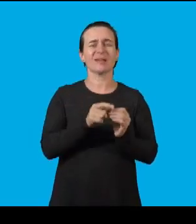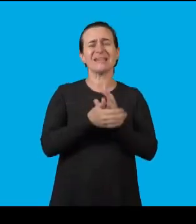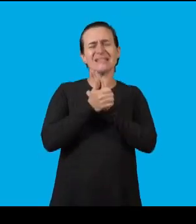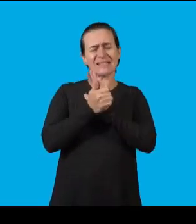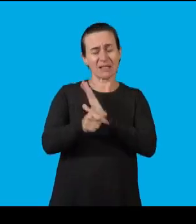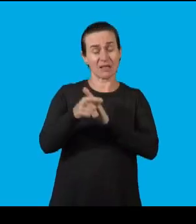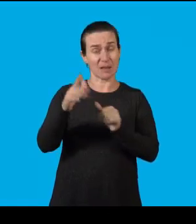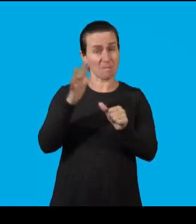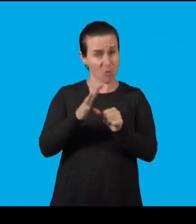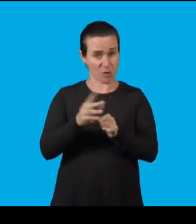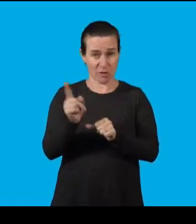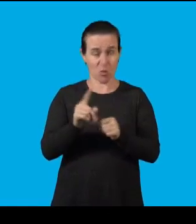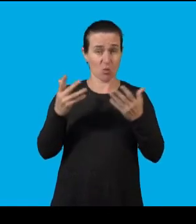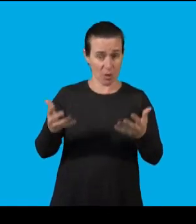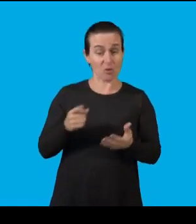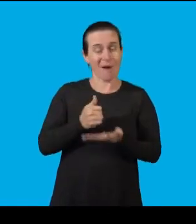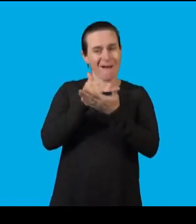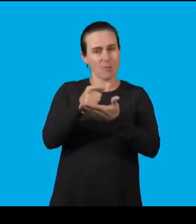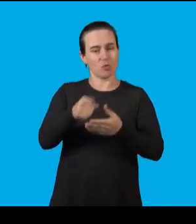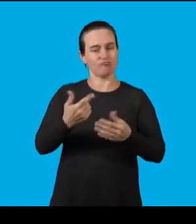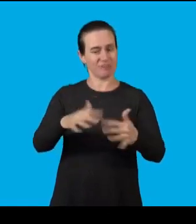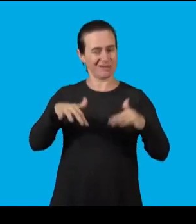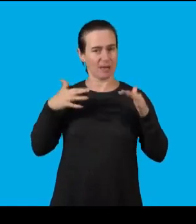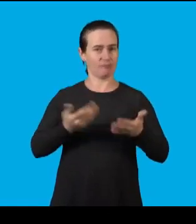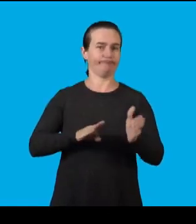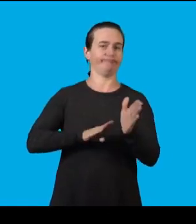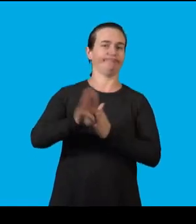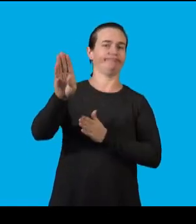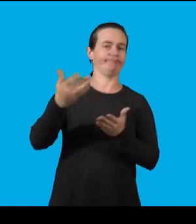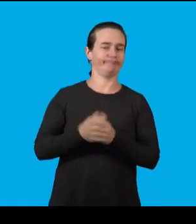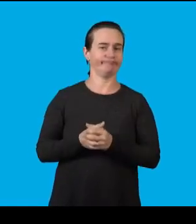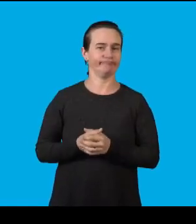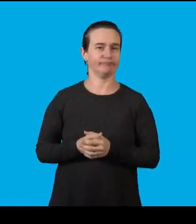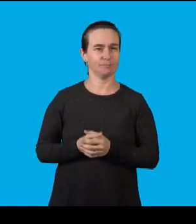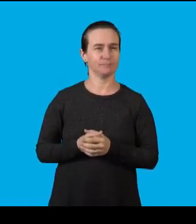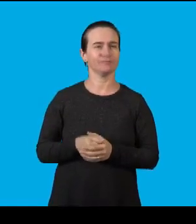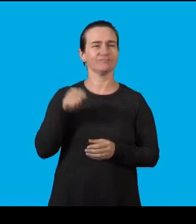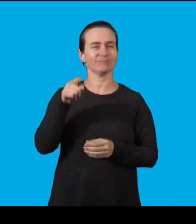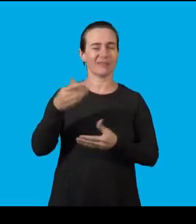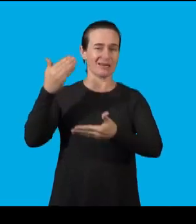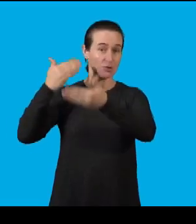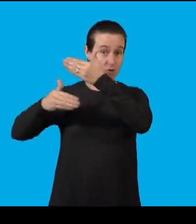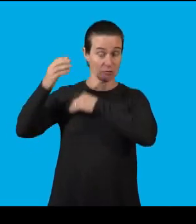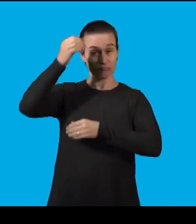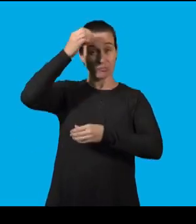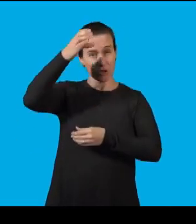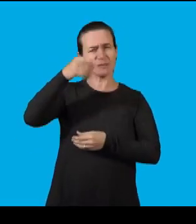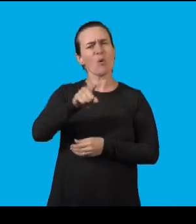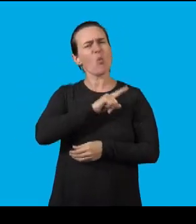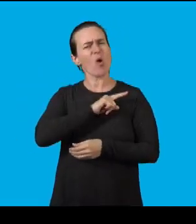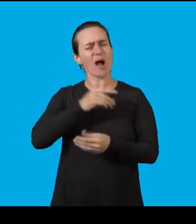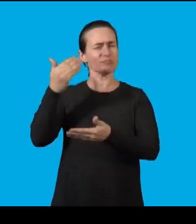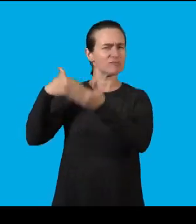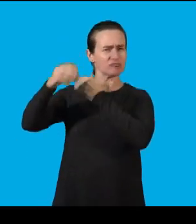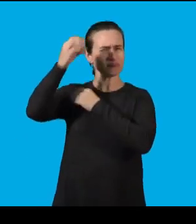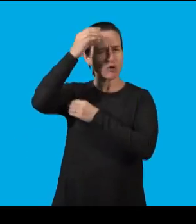the skills that are very important in order to succeed in history. Like we looked at historical concepts, why